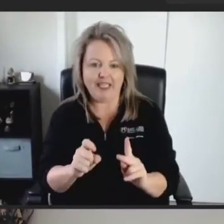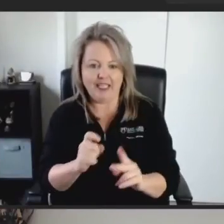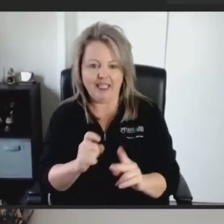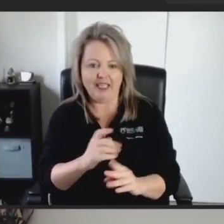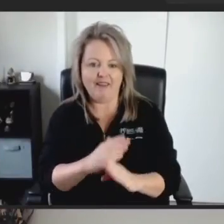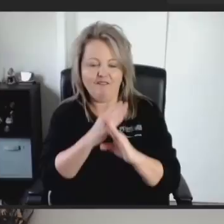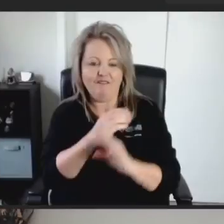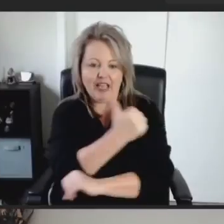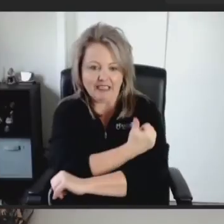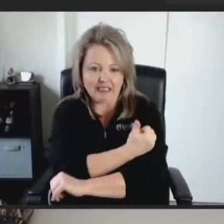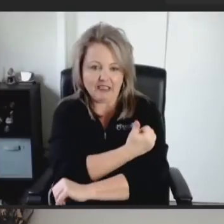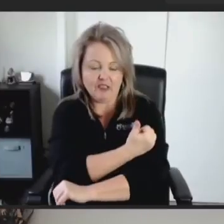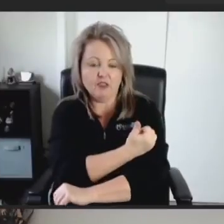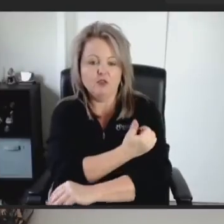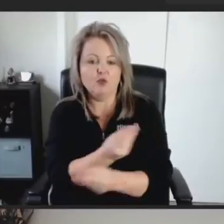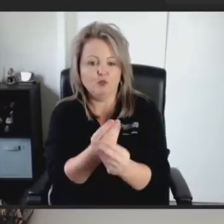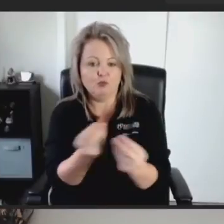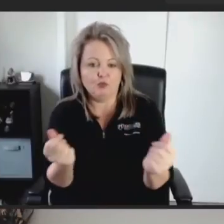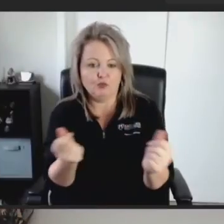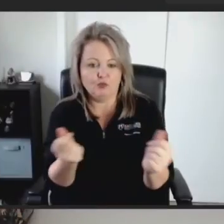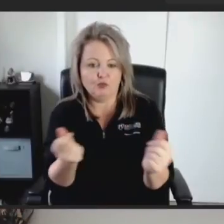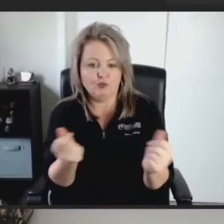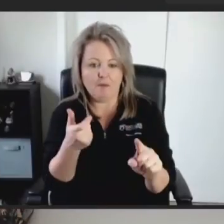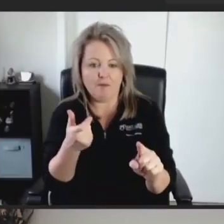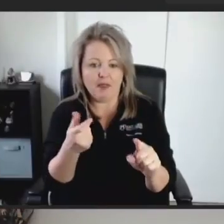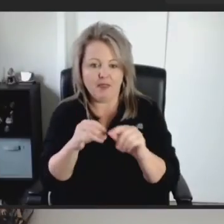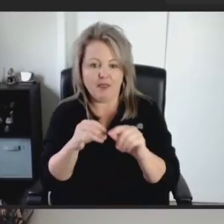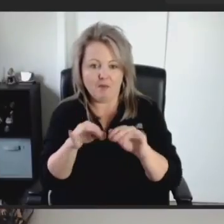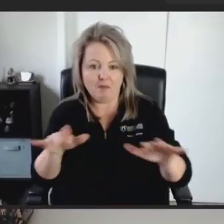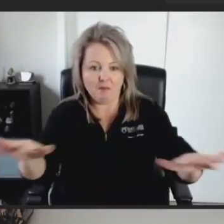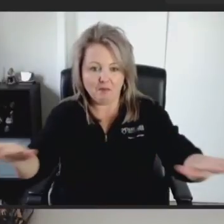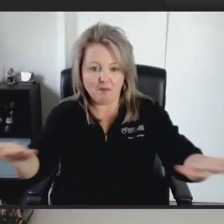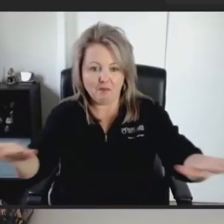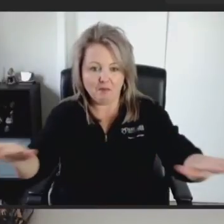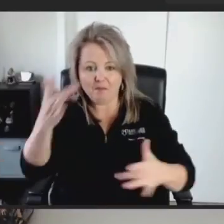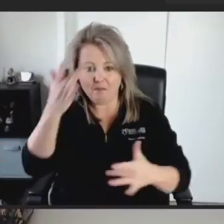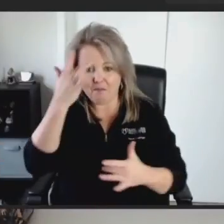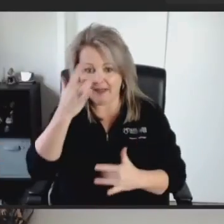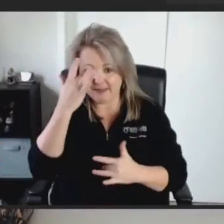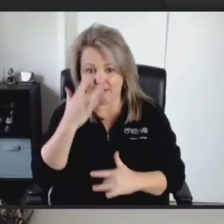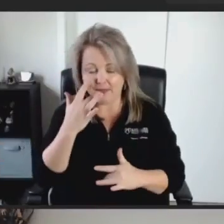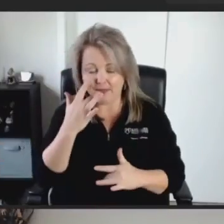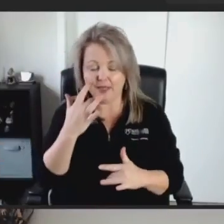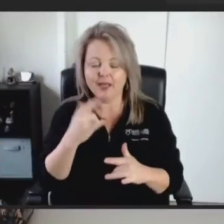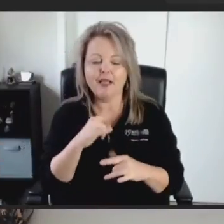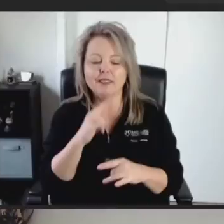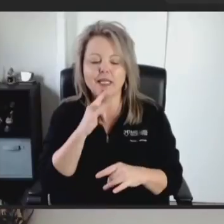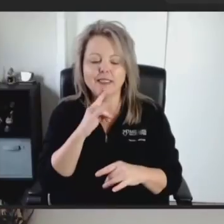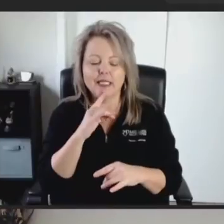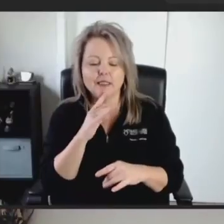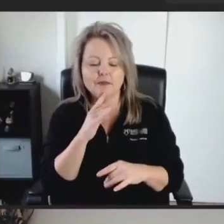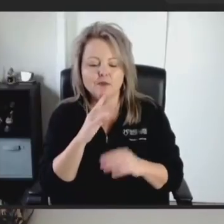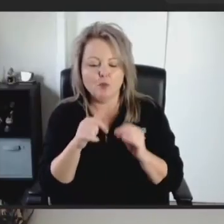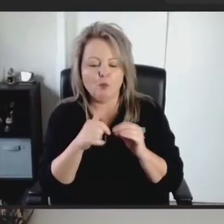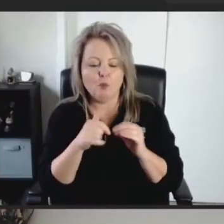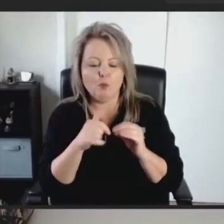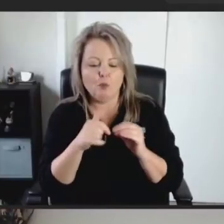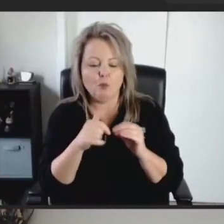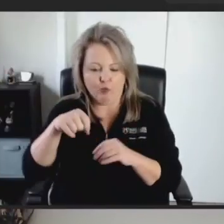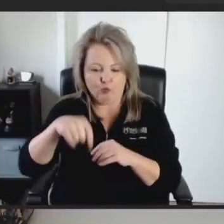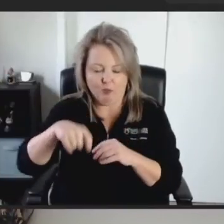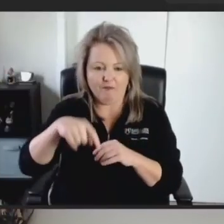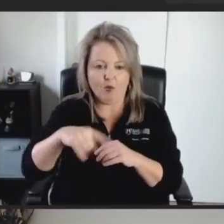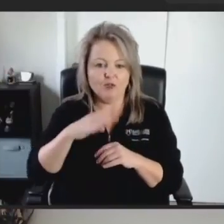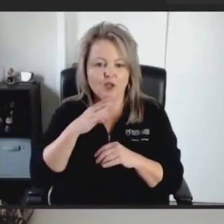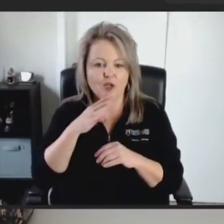pandemic, which is why I gave the analogy of a dripping faucet. Even with all of this investment and this really condensed